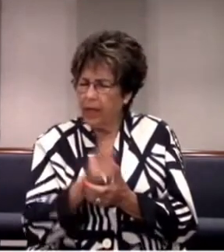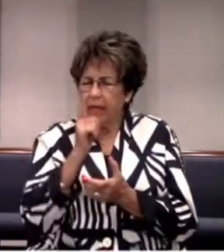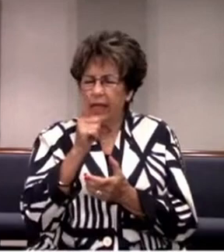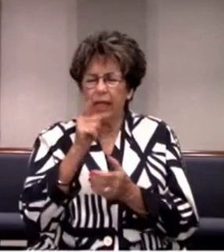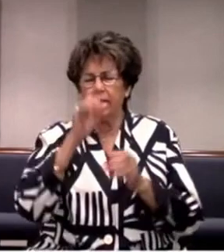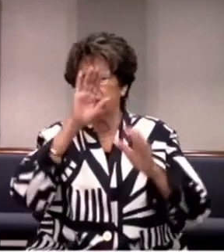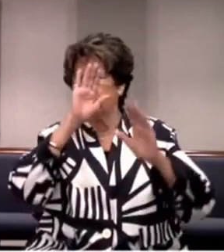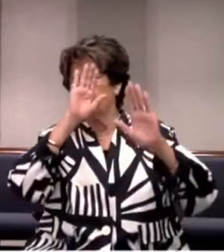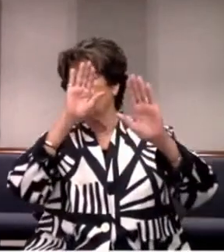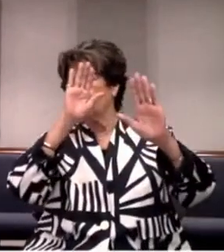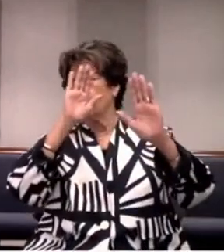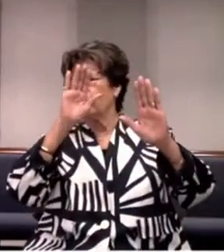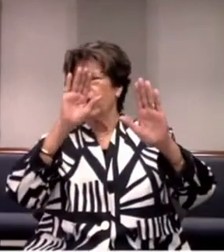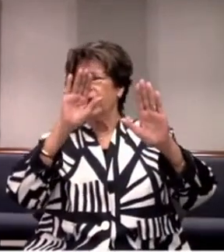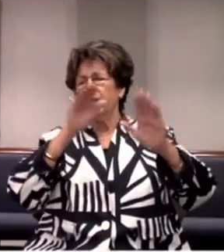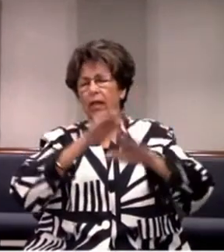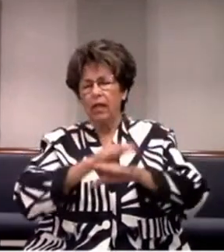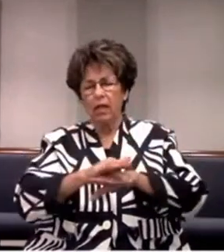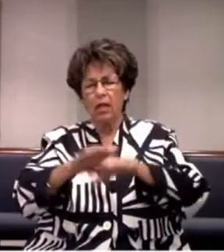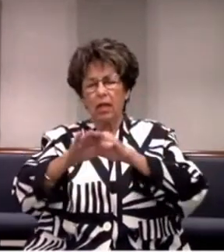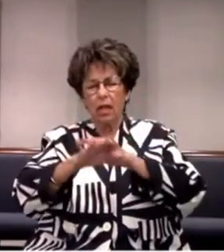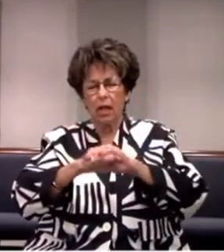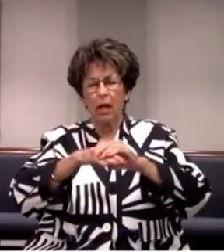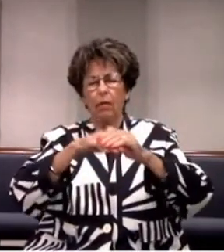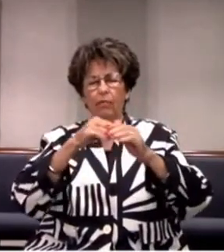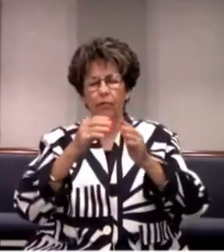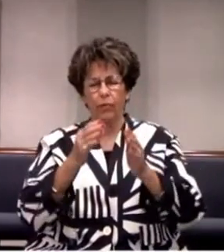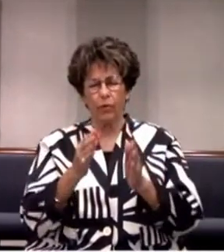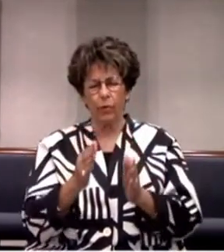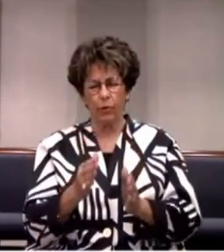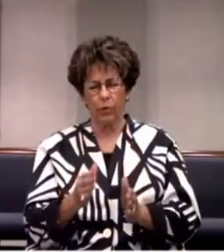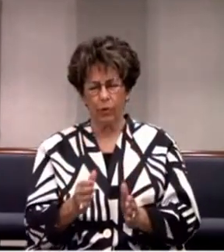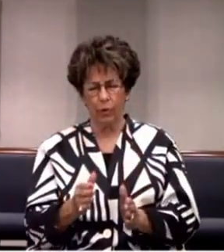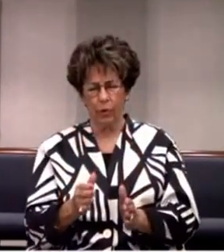comforter. Man,